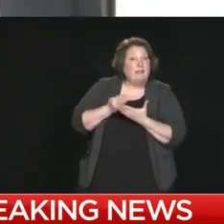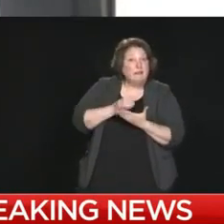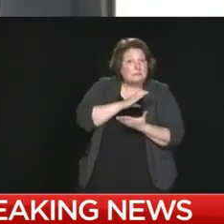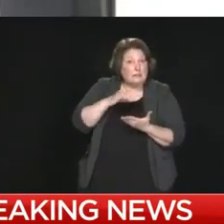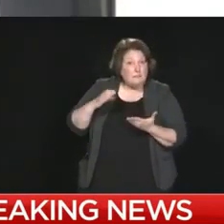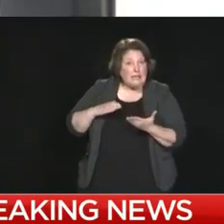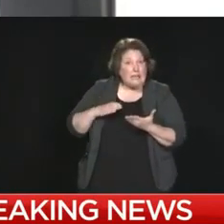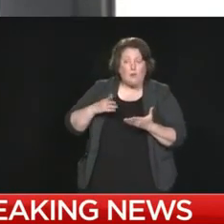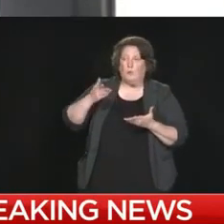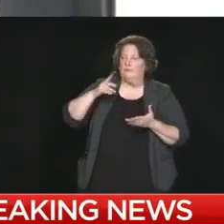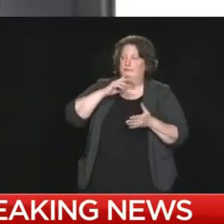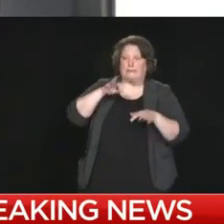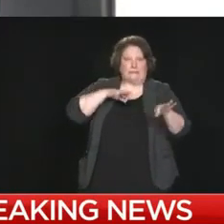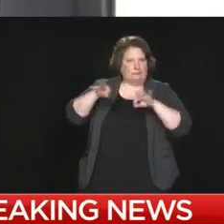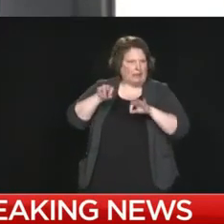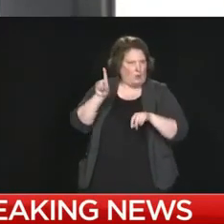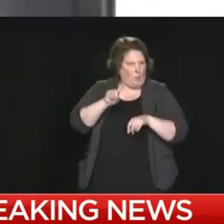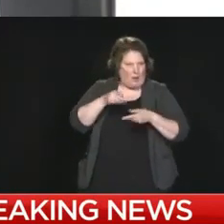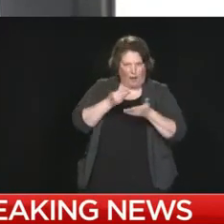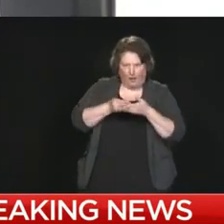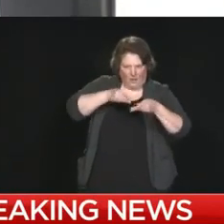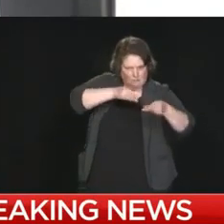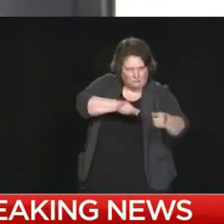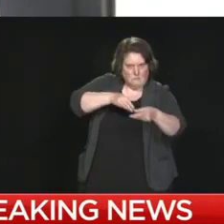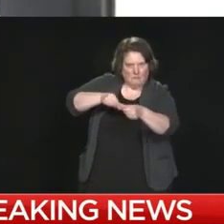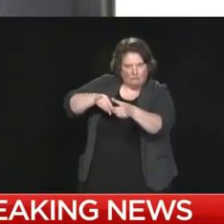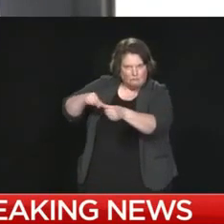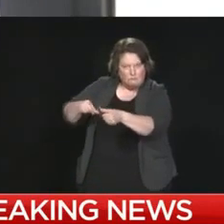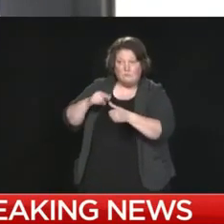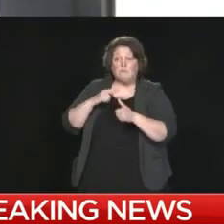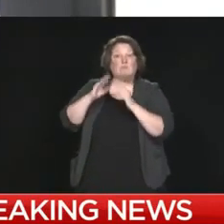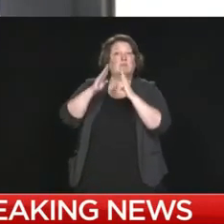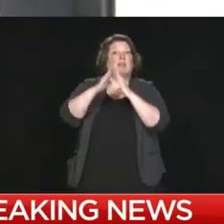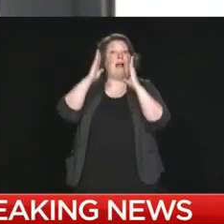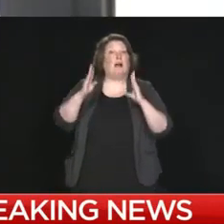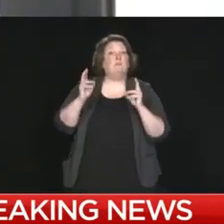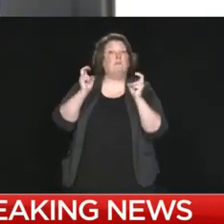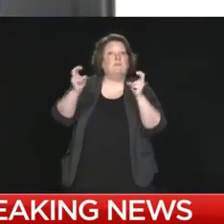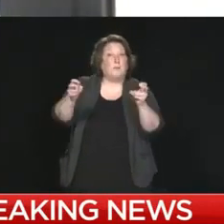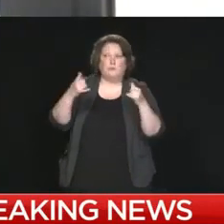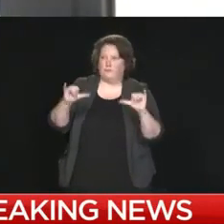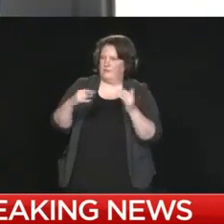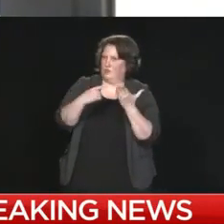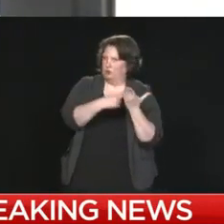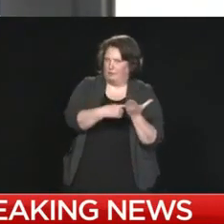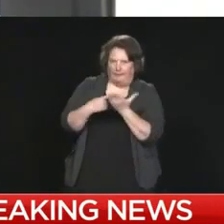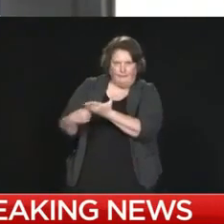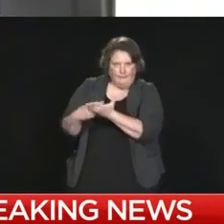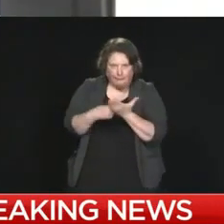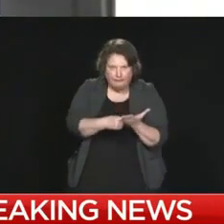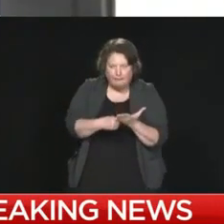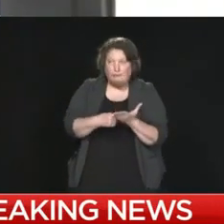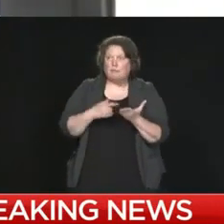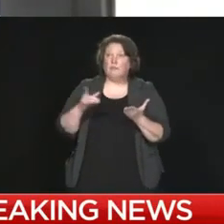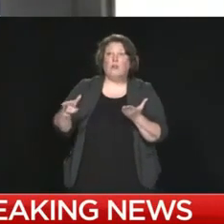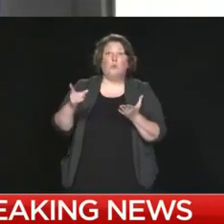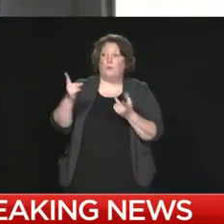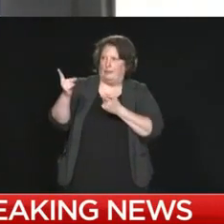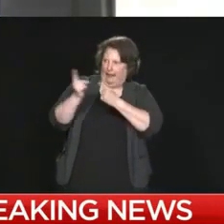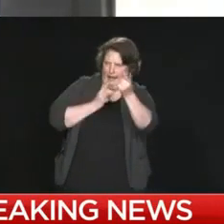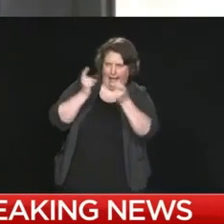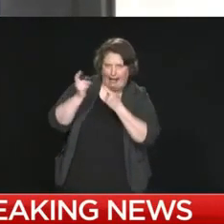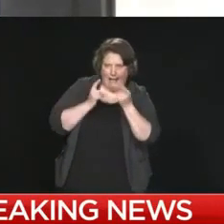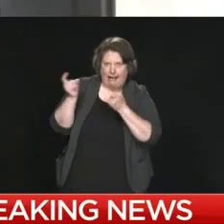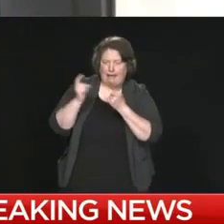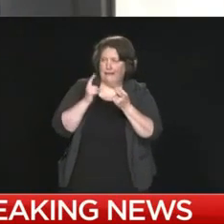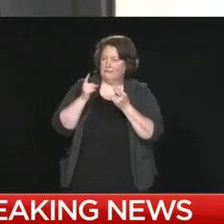all of our expenditures. We've been debating measures in the House. We've been taking questions from media, from opposition parties